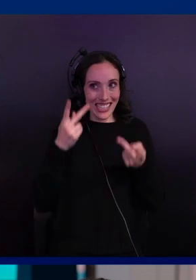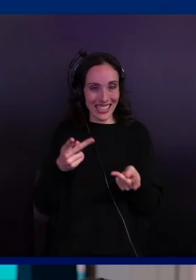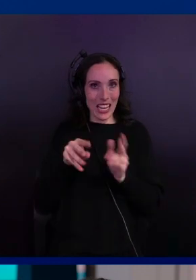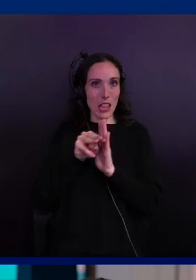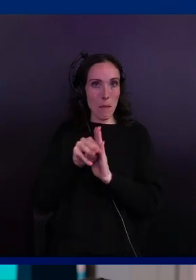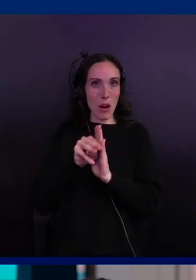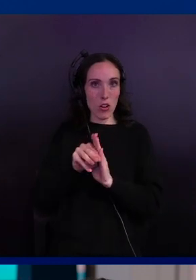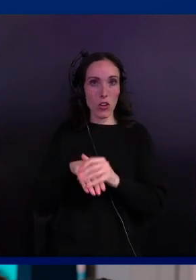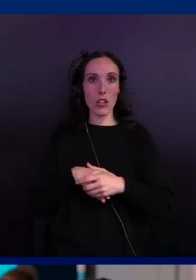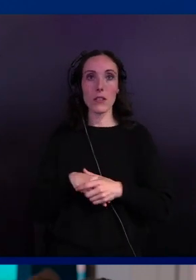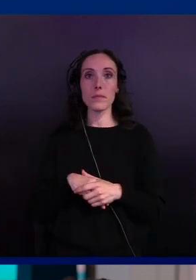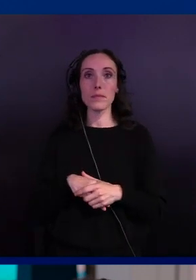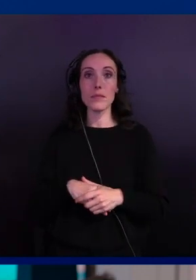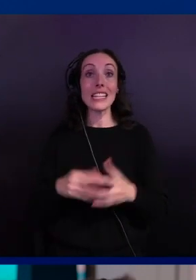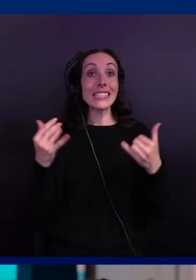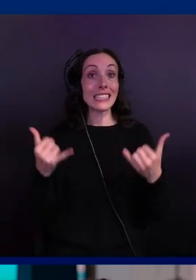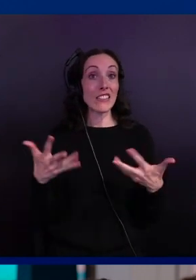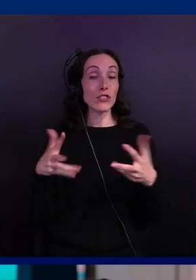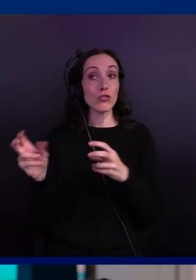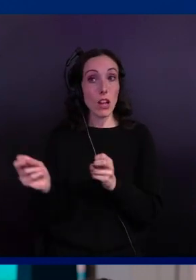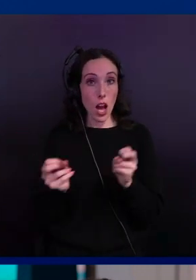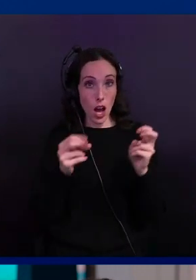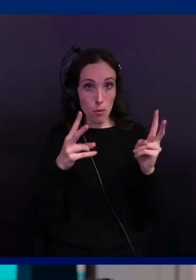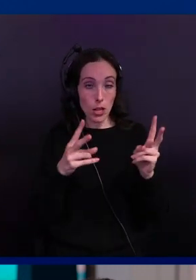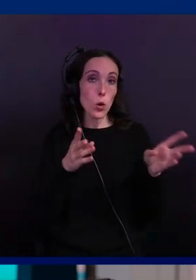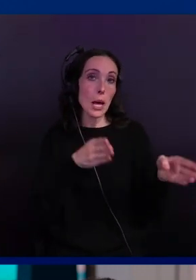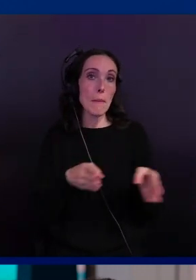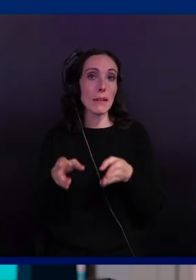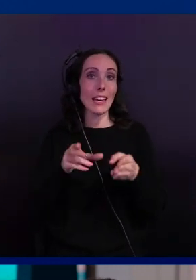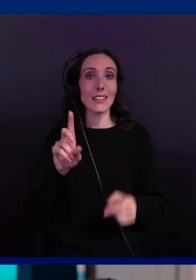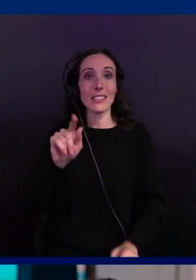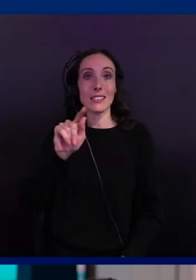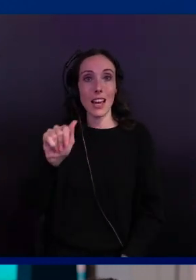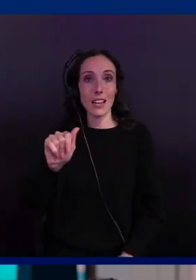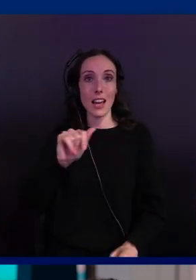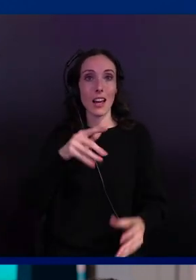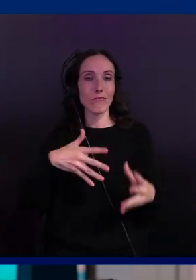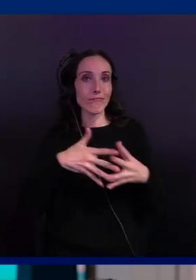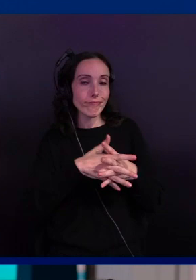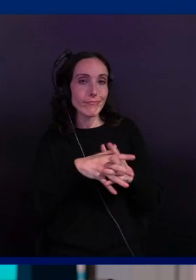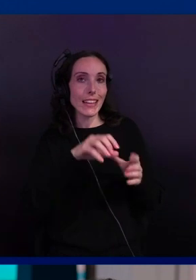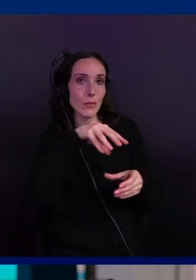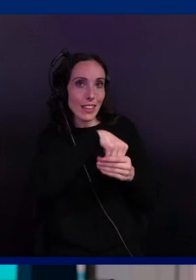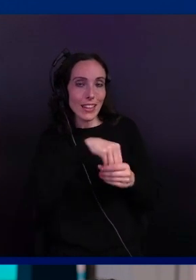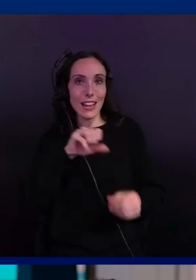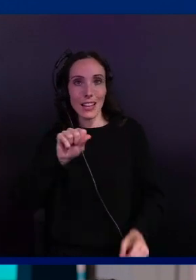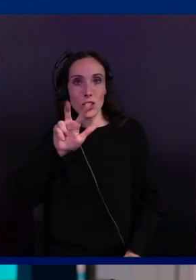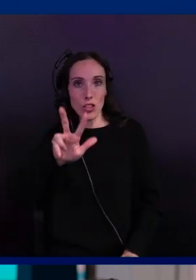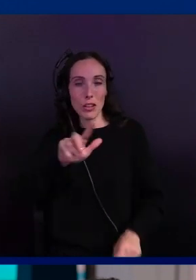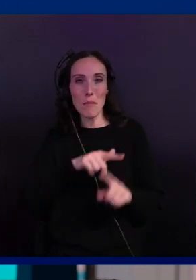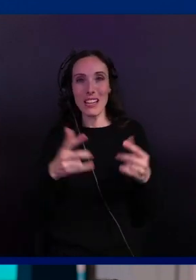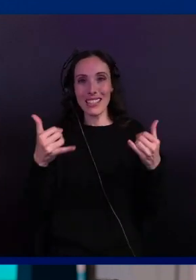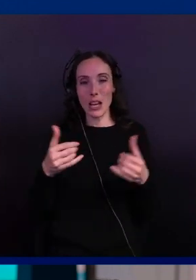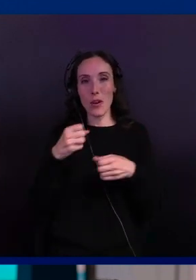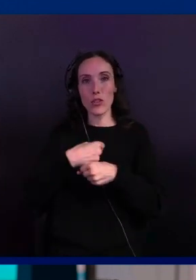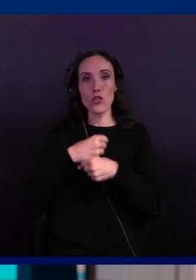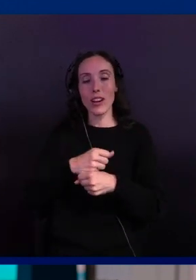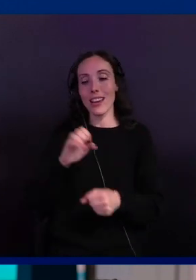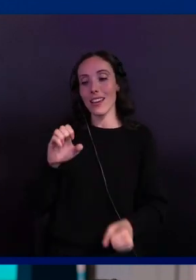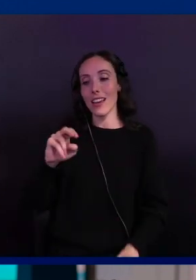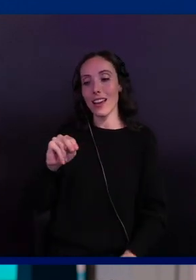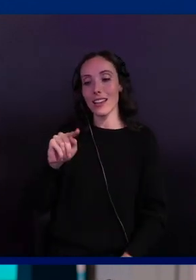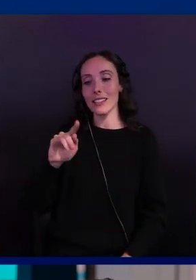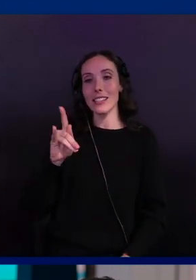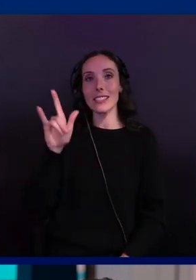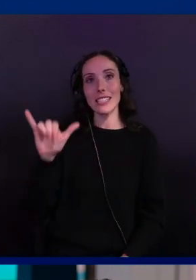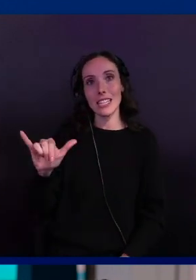now we uploaded training data into S3. Next one is we have to create an entity. Entity means like,